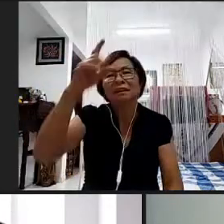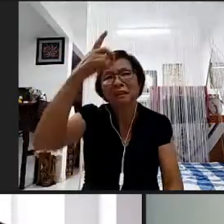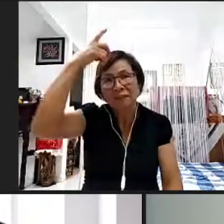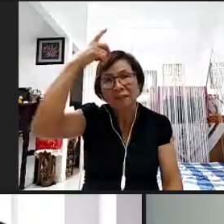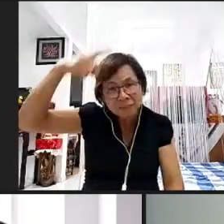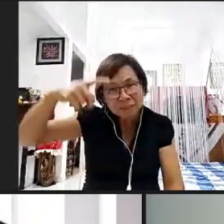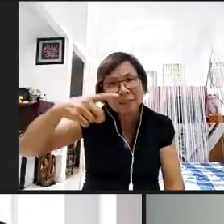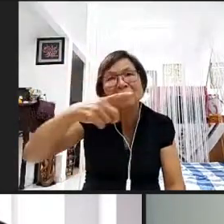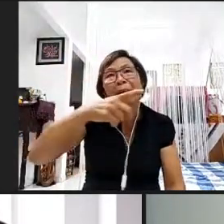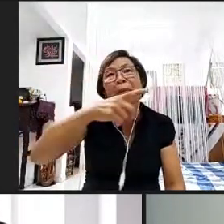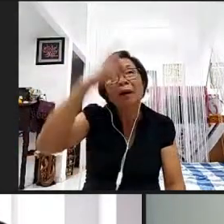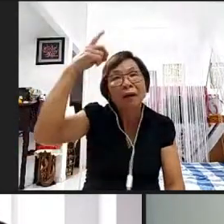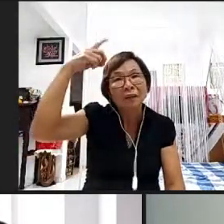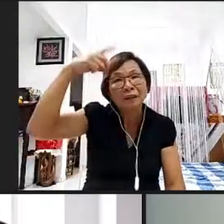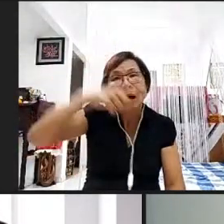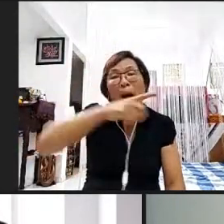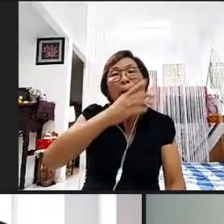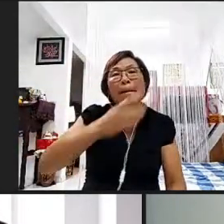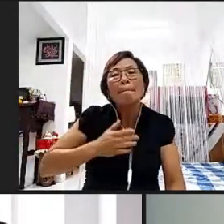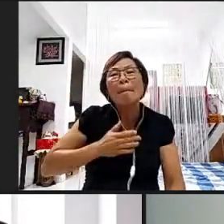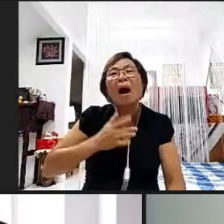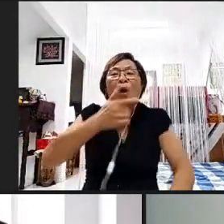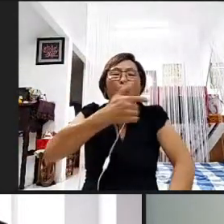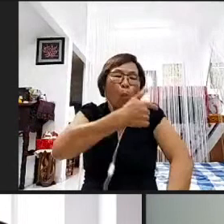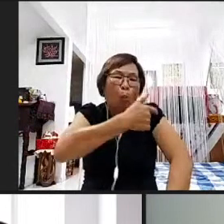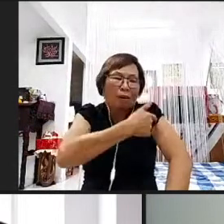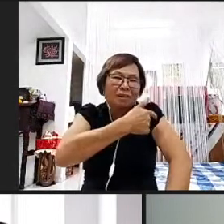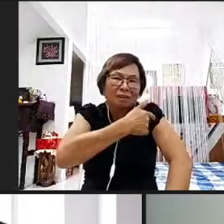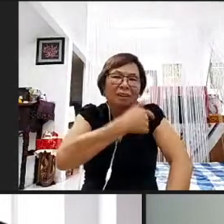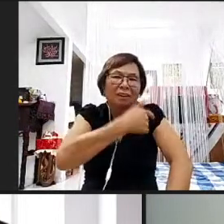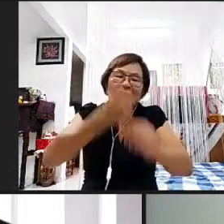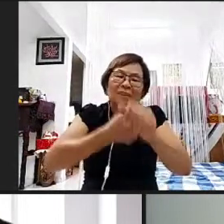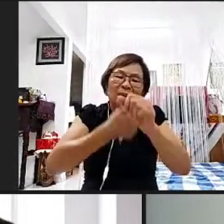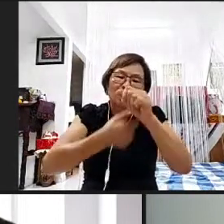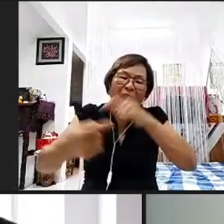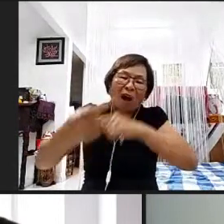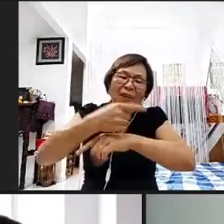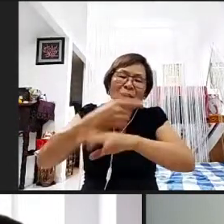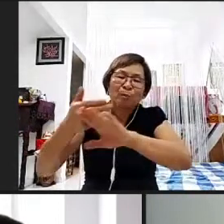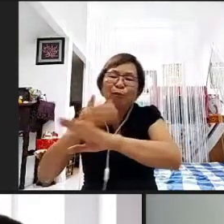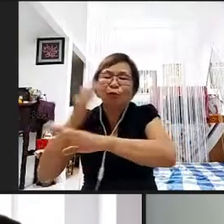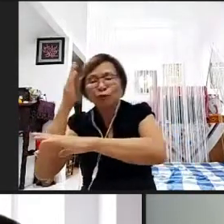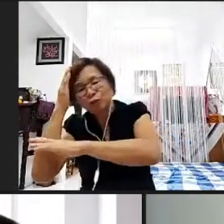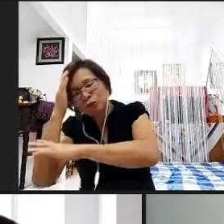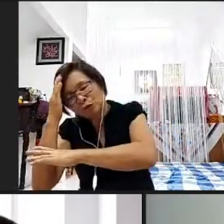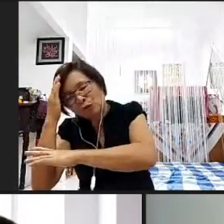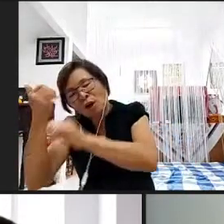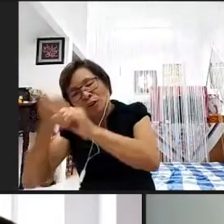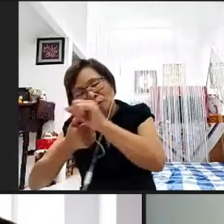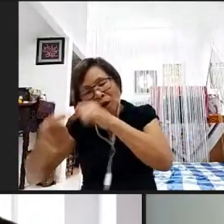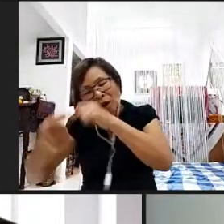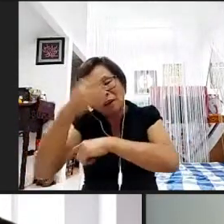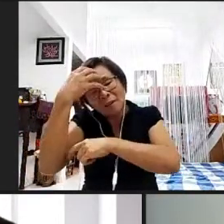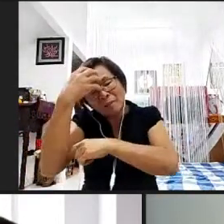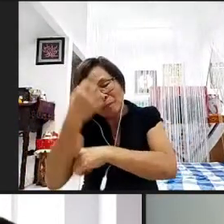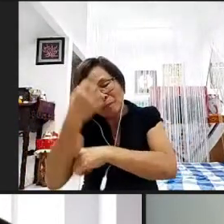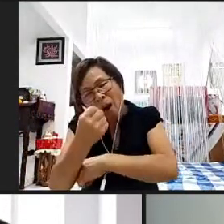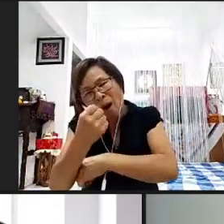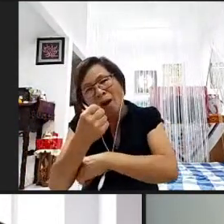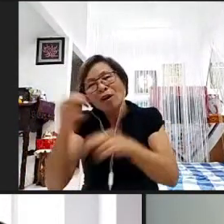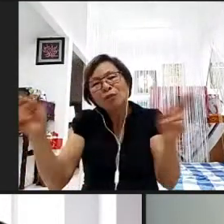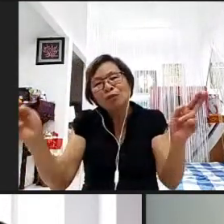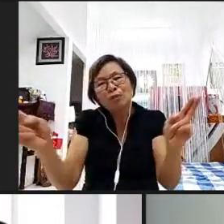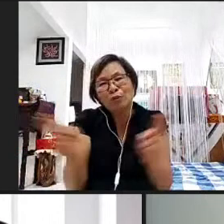my vaccine because I recite this every night before I go to sleep. I would like to share with you all this short phrase